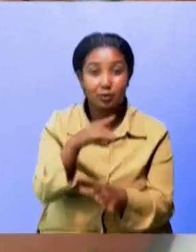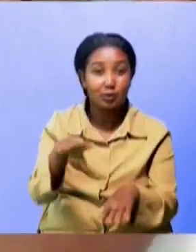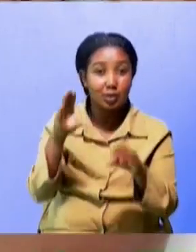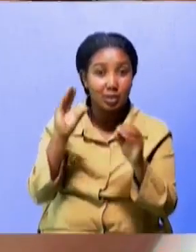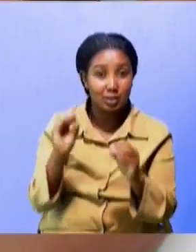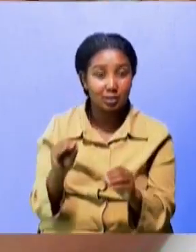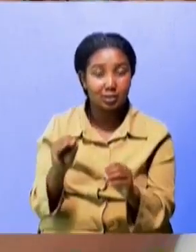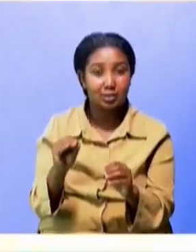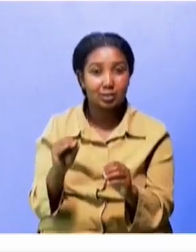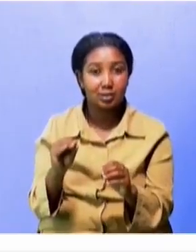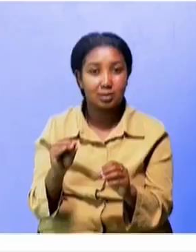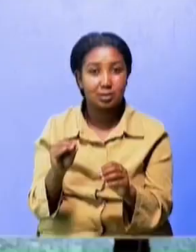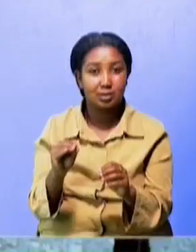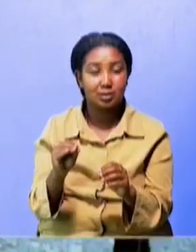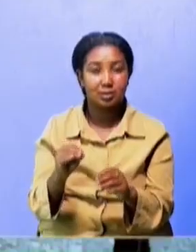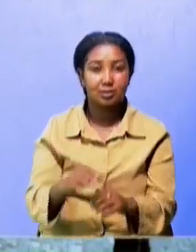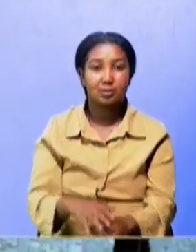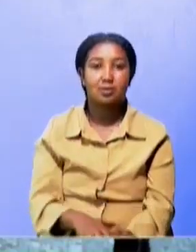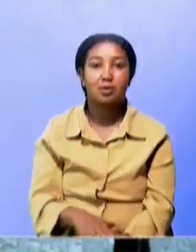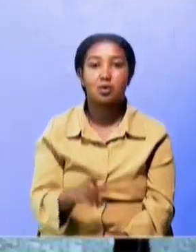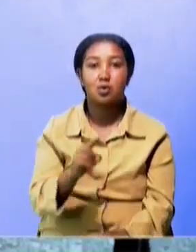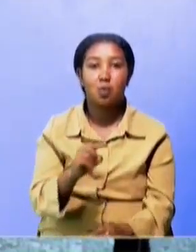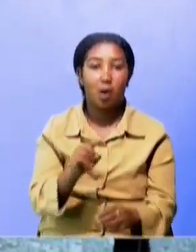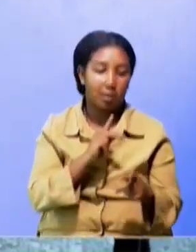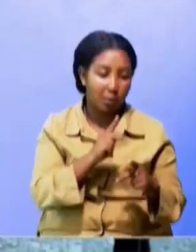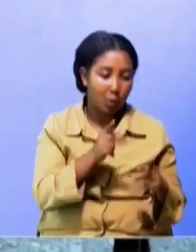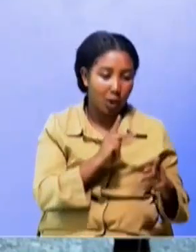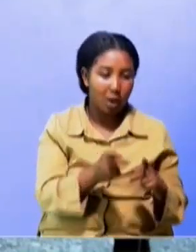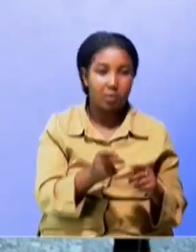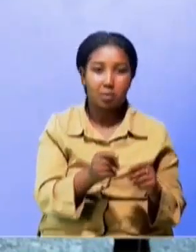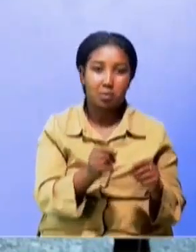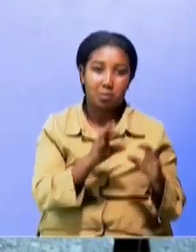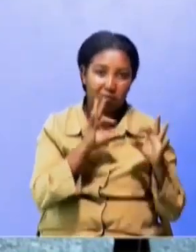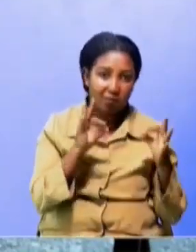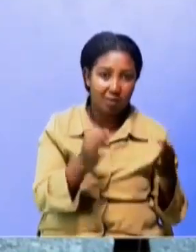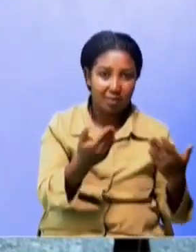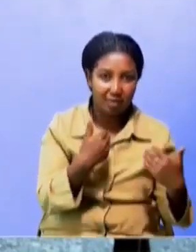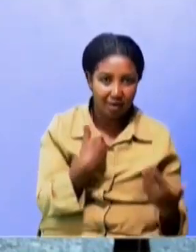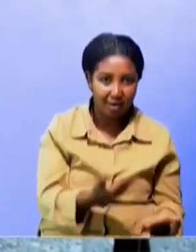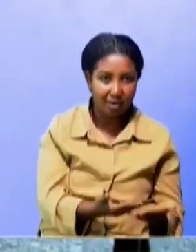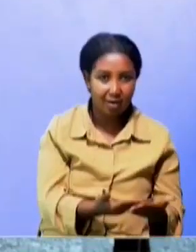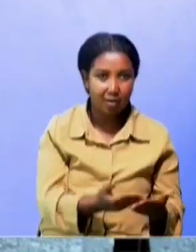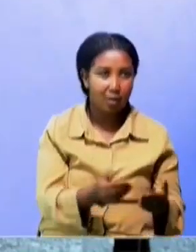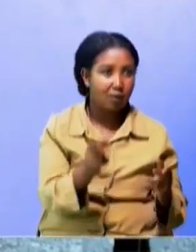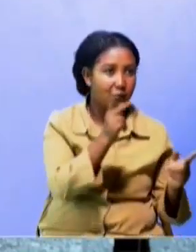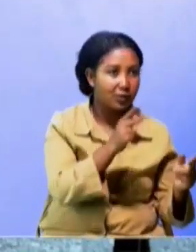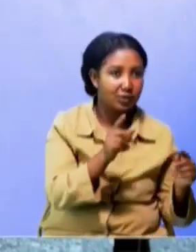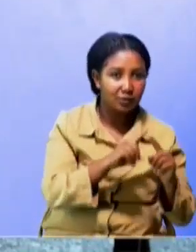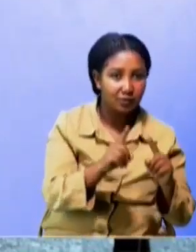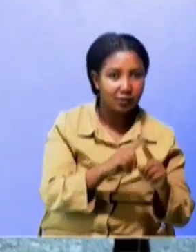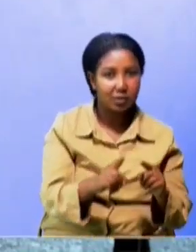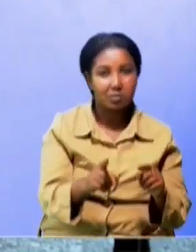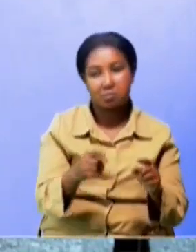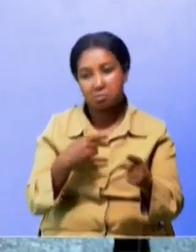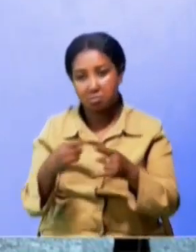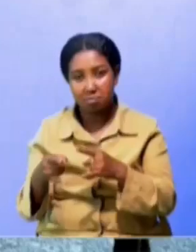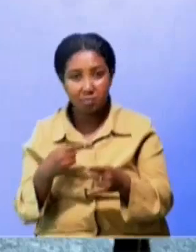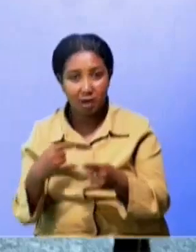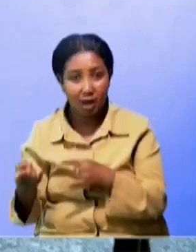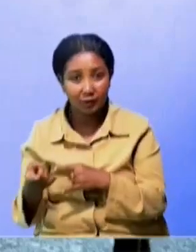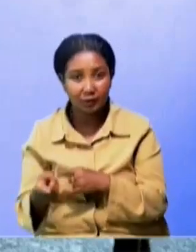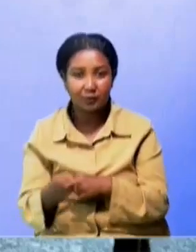students, okay, who do have a program with your families to go and visit your relatives